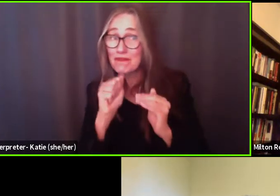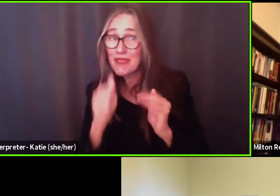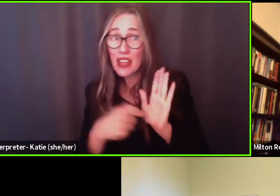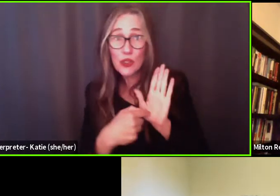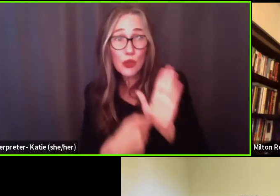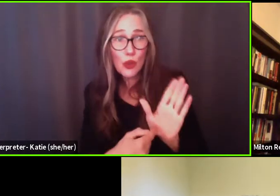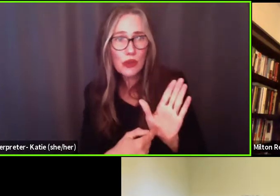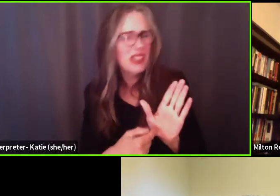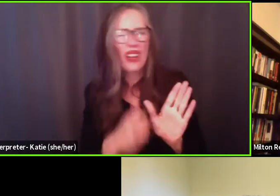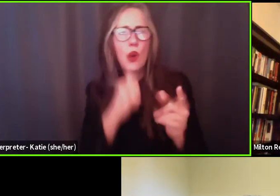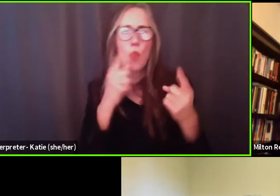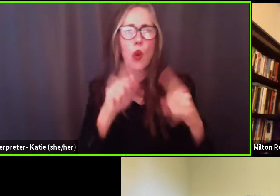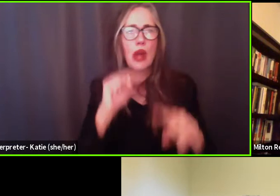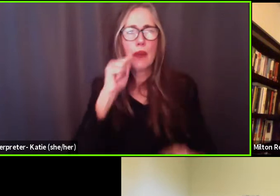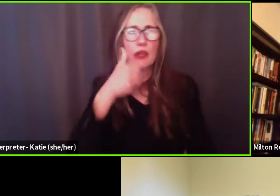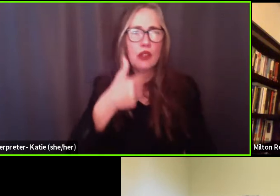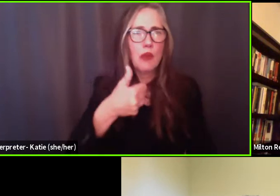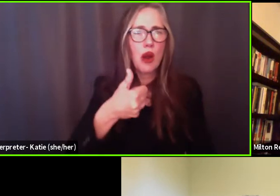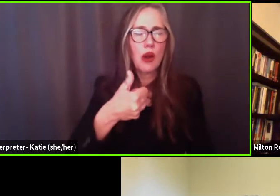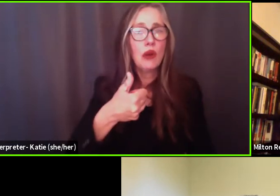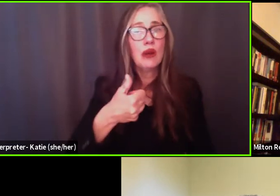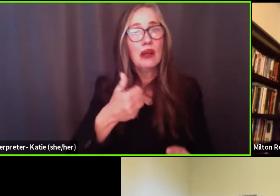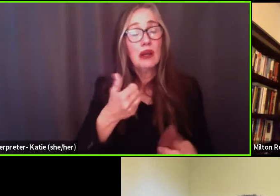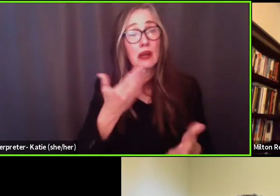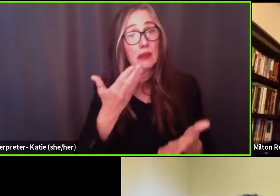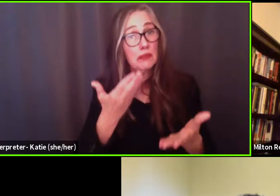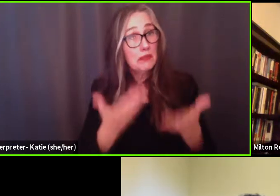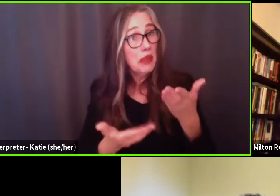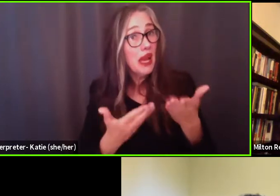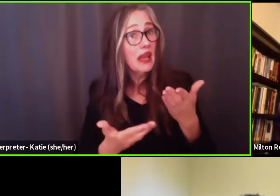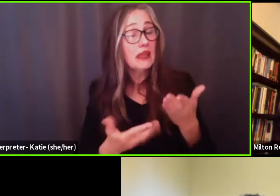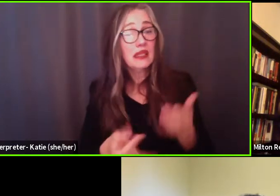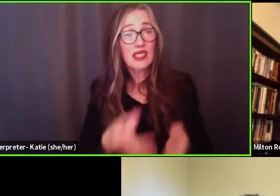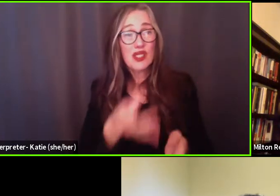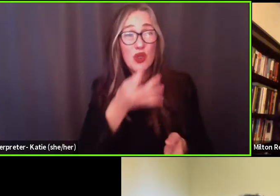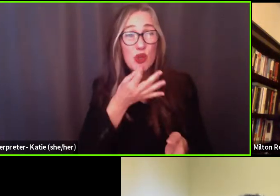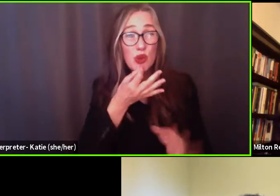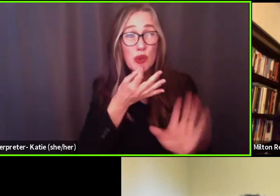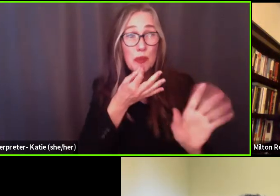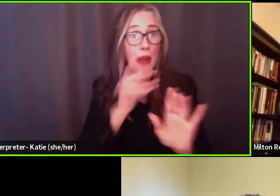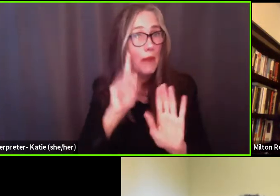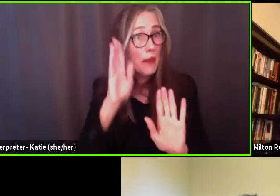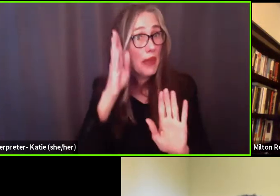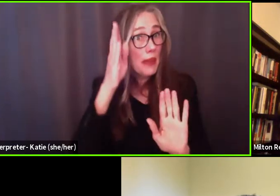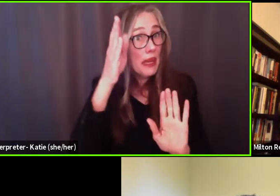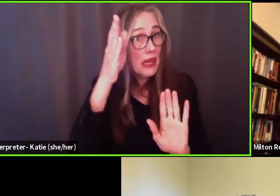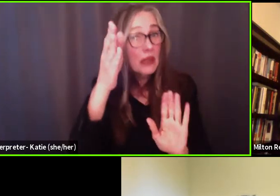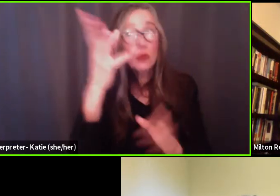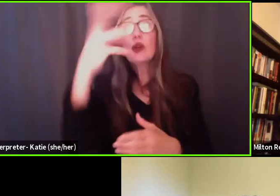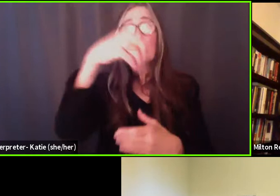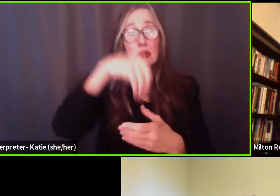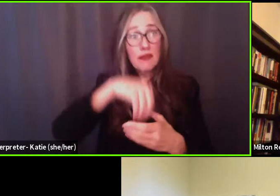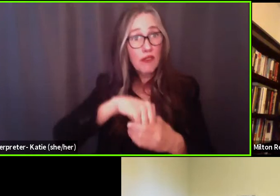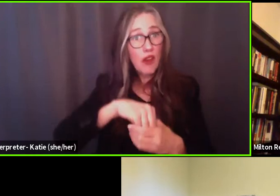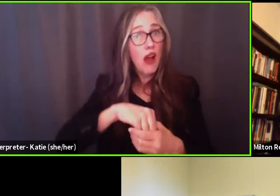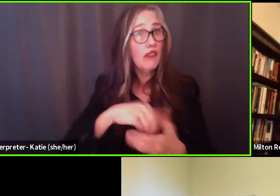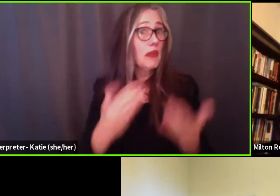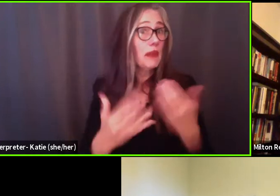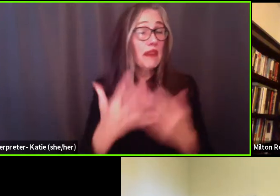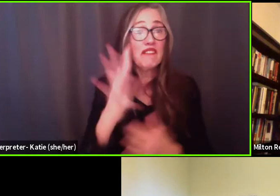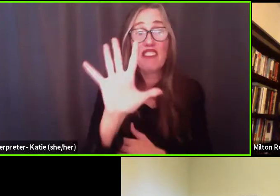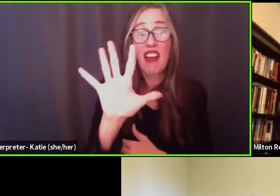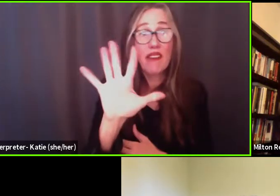happen tomorrow on the other hand this is something that could quite could quite seriously be part of our reality in the next you know five to ten